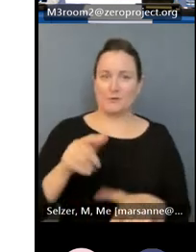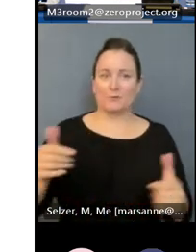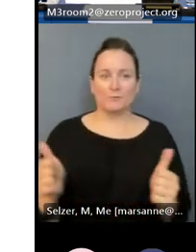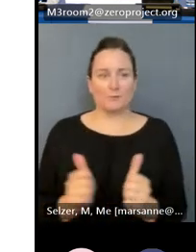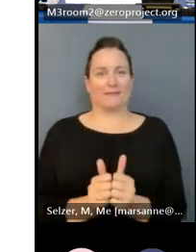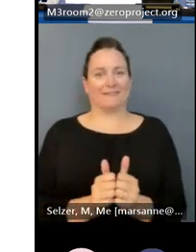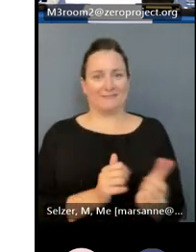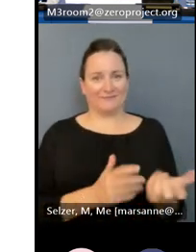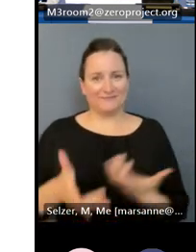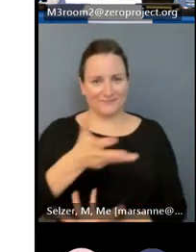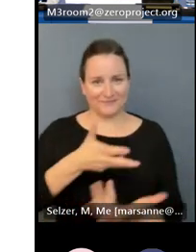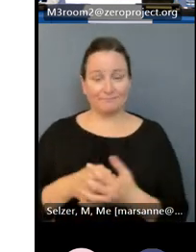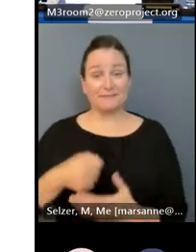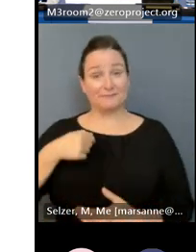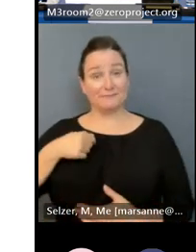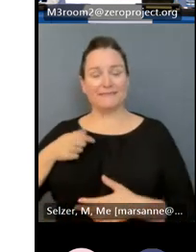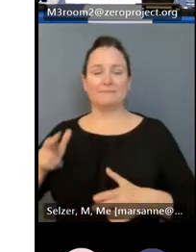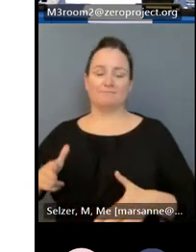I'll be here with you all online.